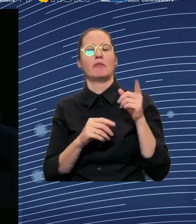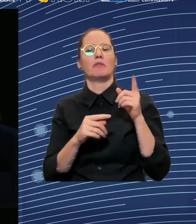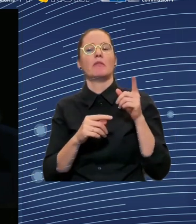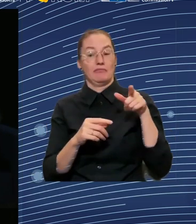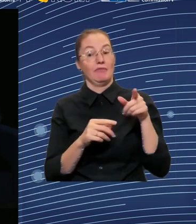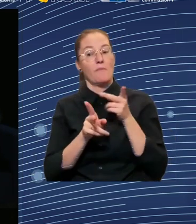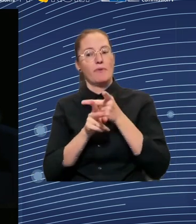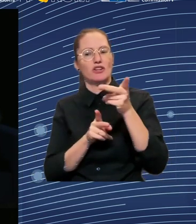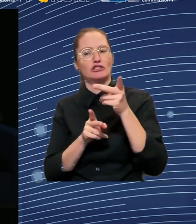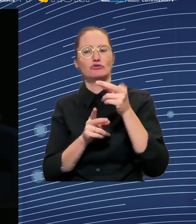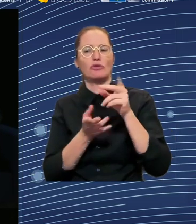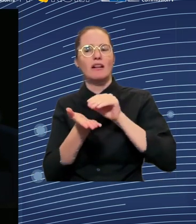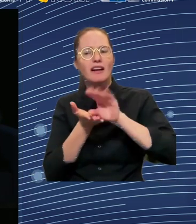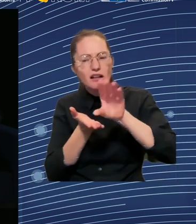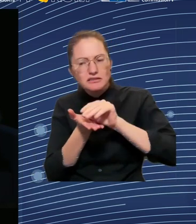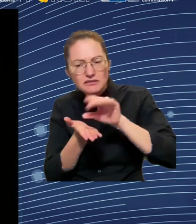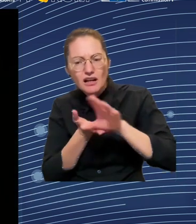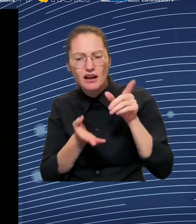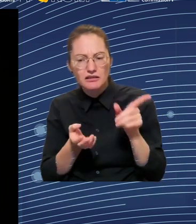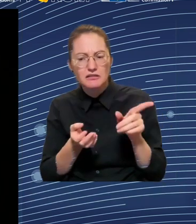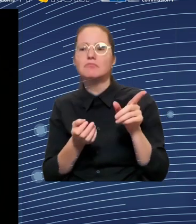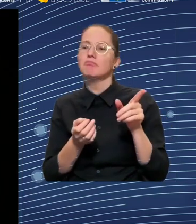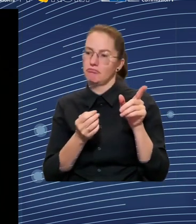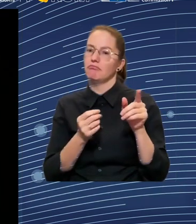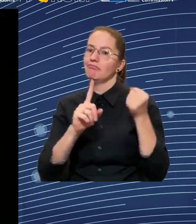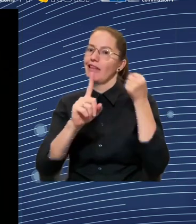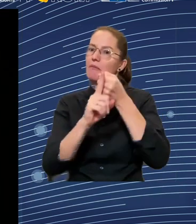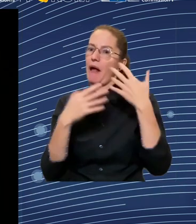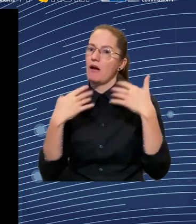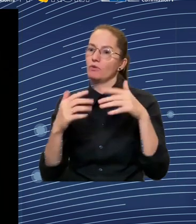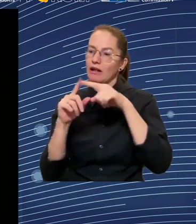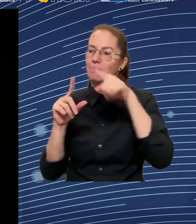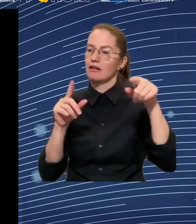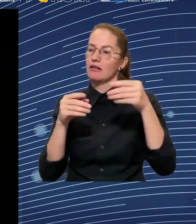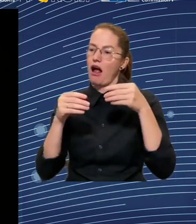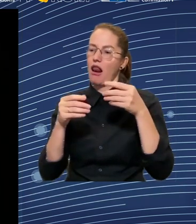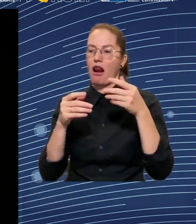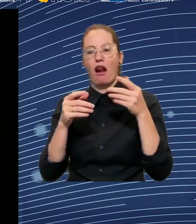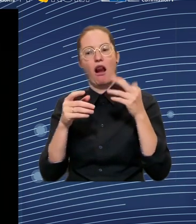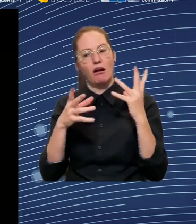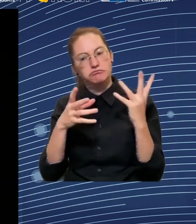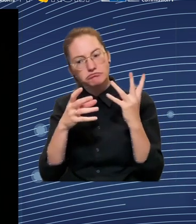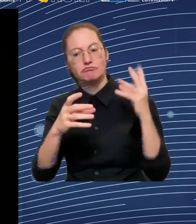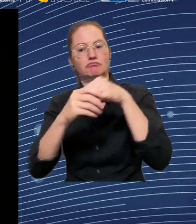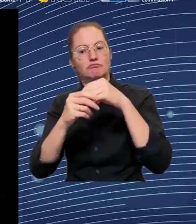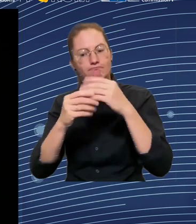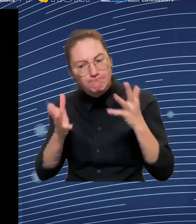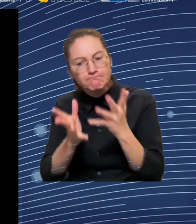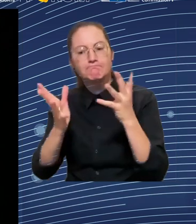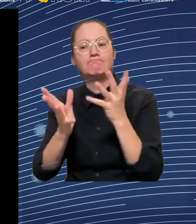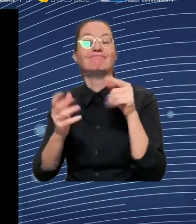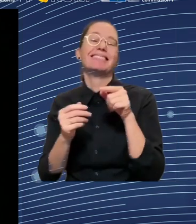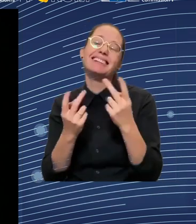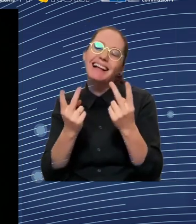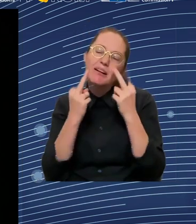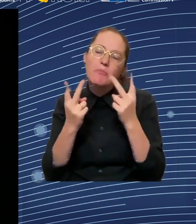stereotypes. And indeed, the second point that we'd like to mention is, as Jakub gave a very nice introduction, is work-life